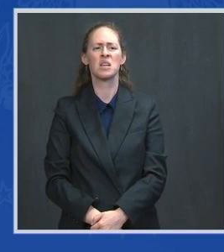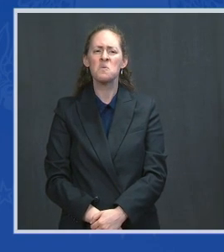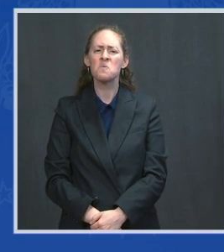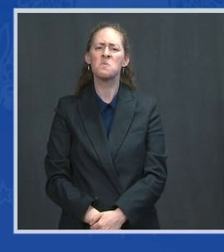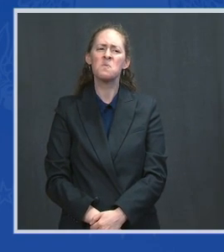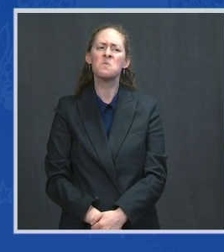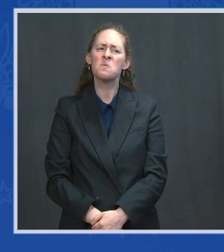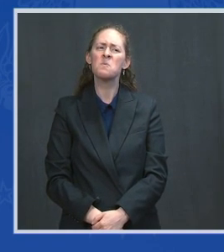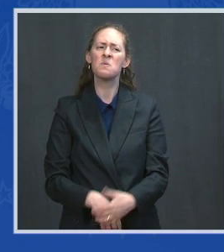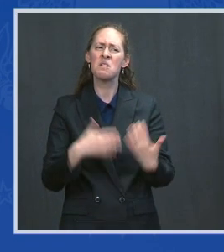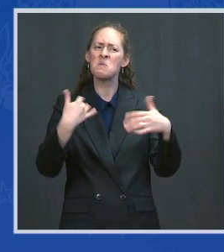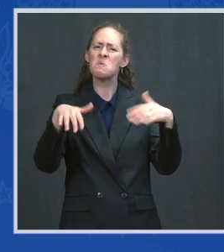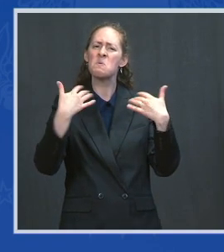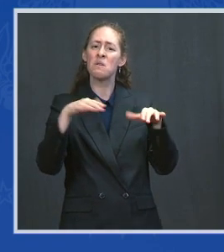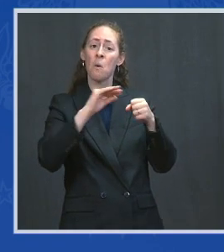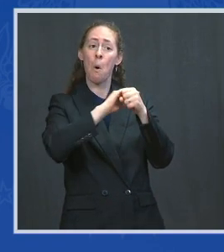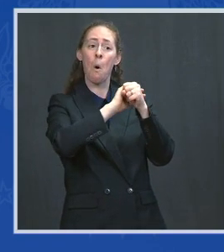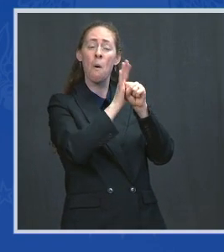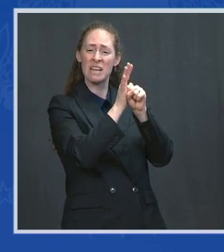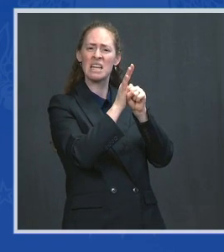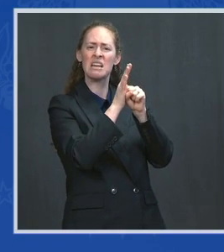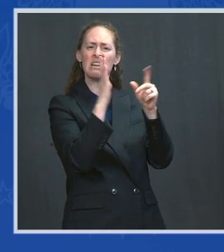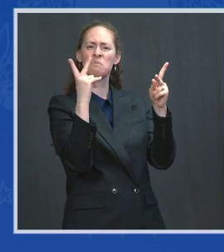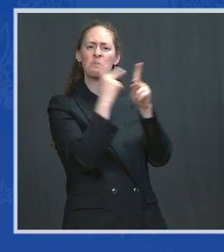let alone the ones that have never been reported.